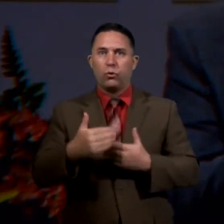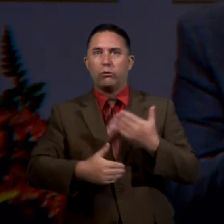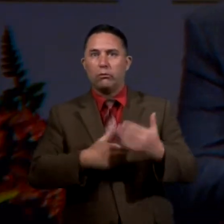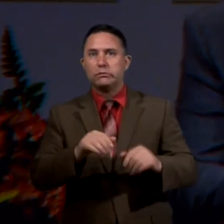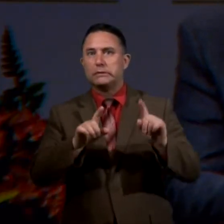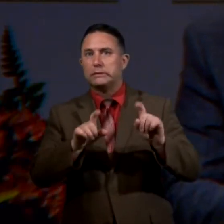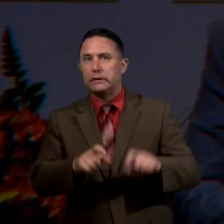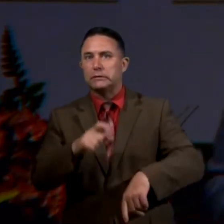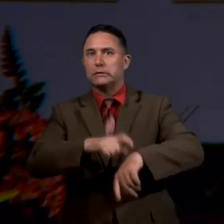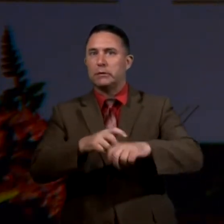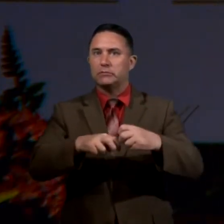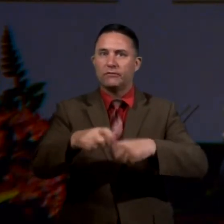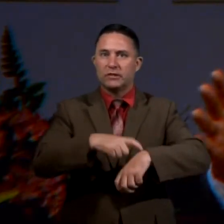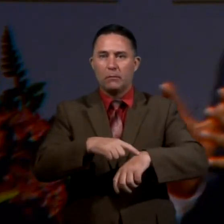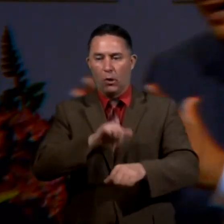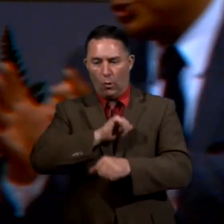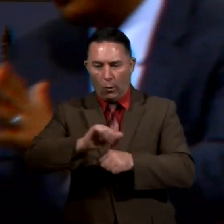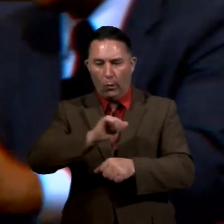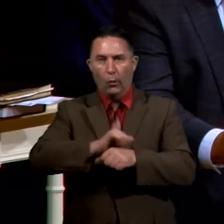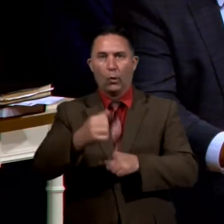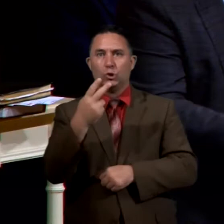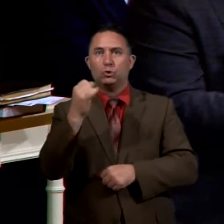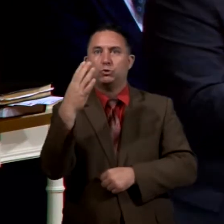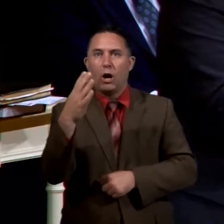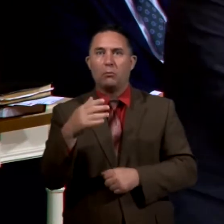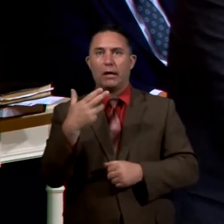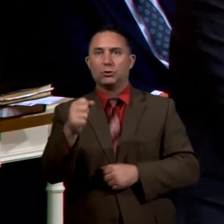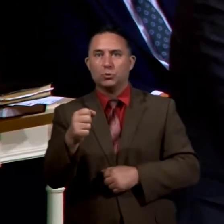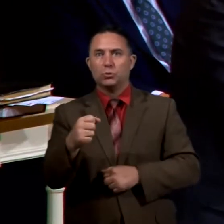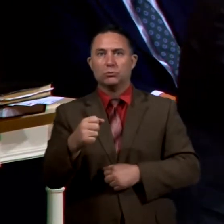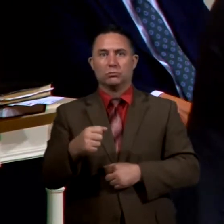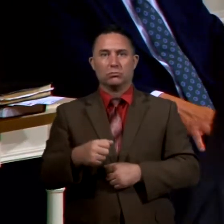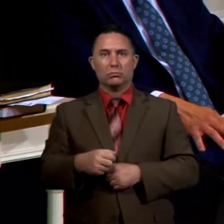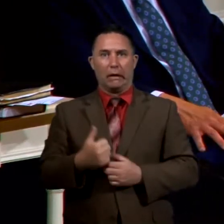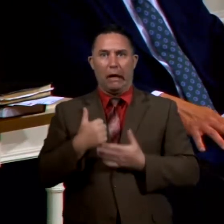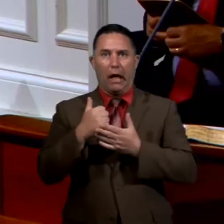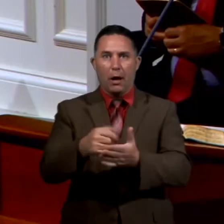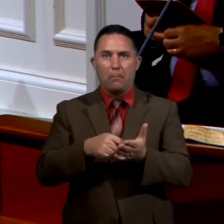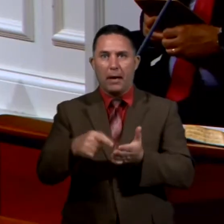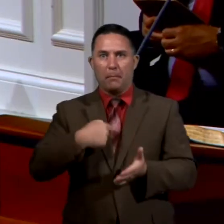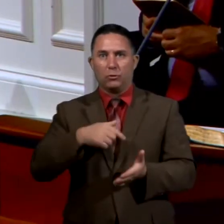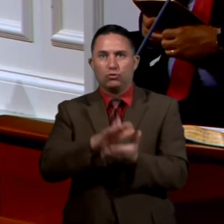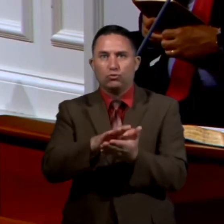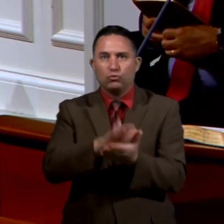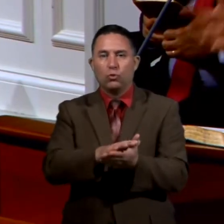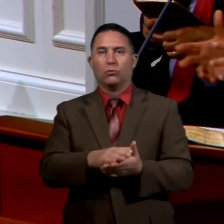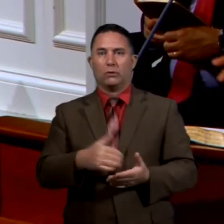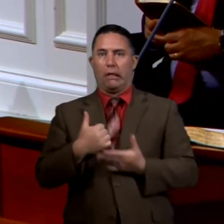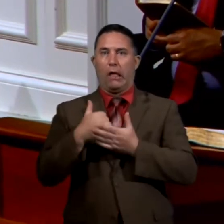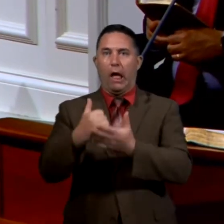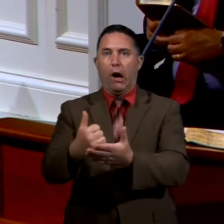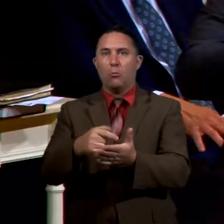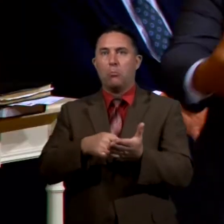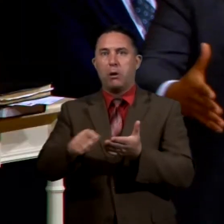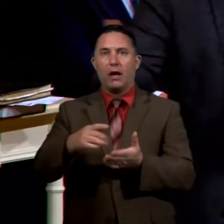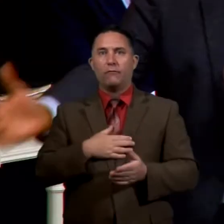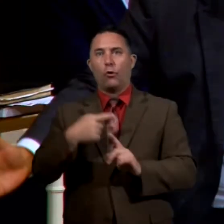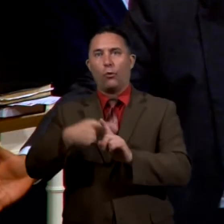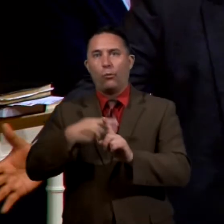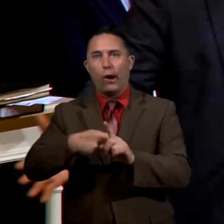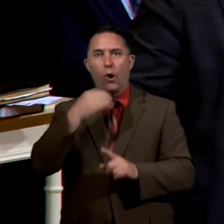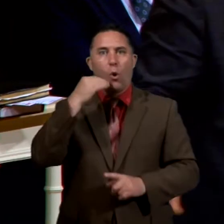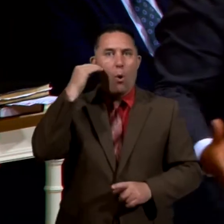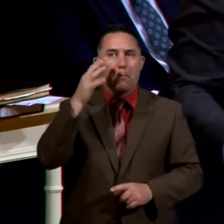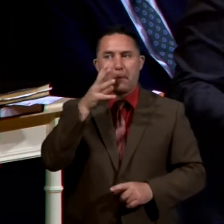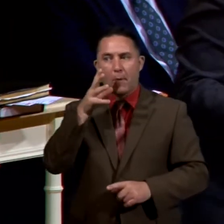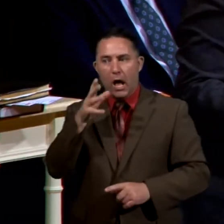trial and difficulties. I had to work two jobs during high school to not only help pay for my school, but I also had to help pay for rent at home